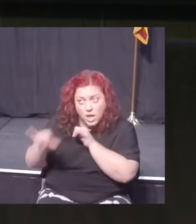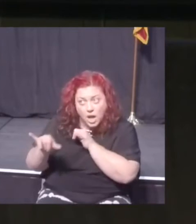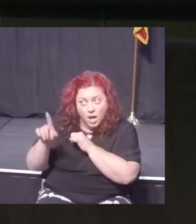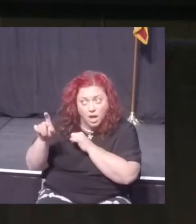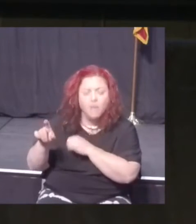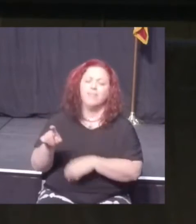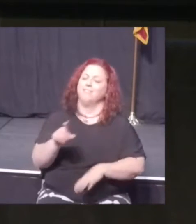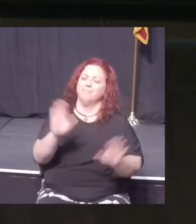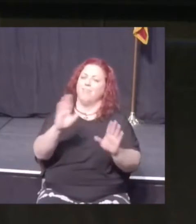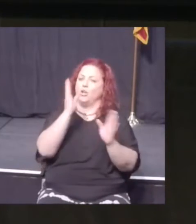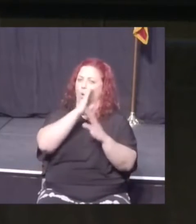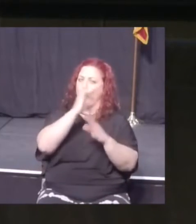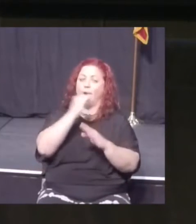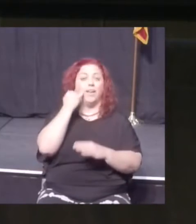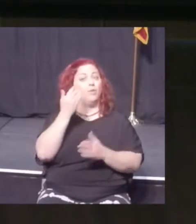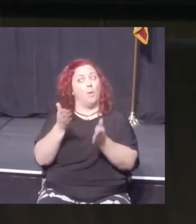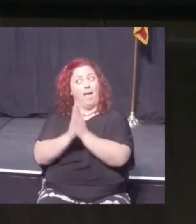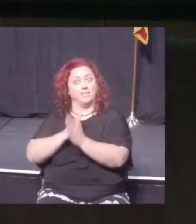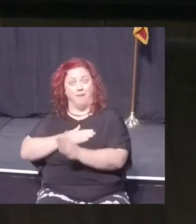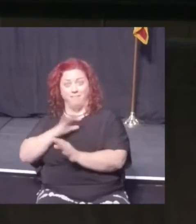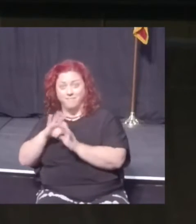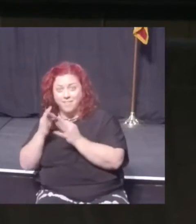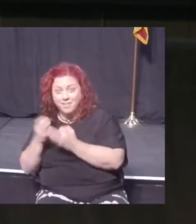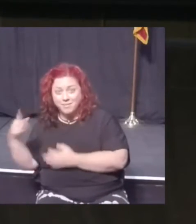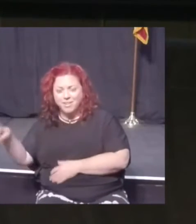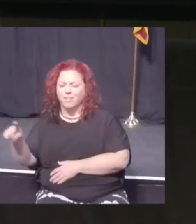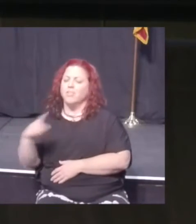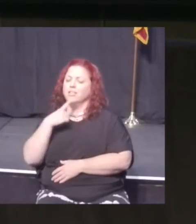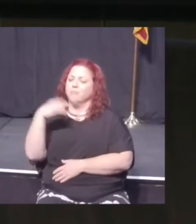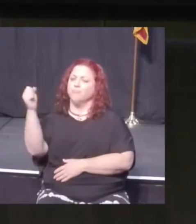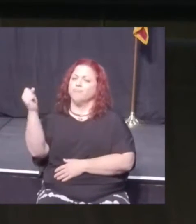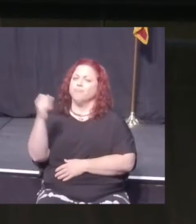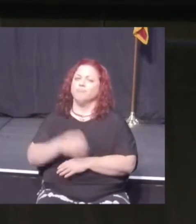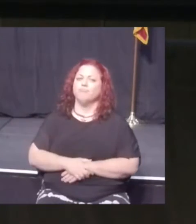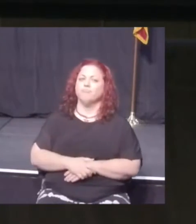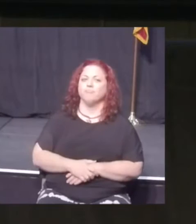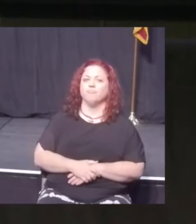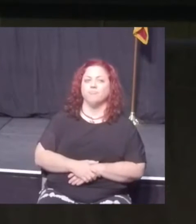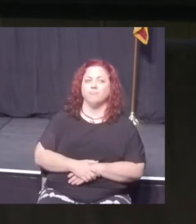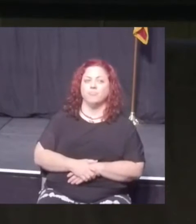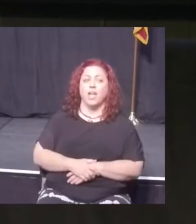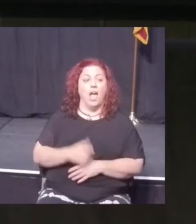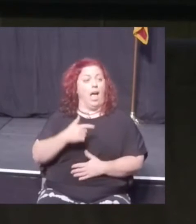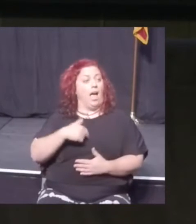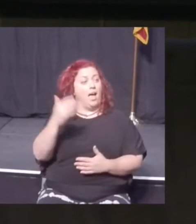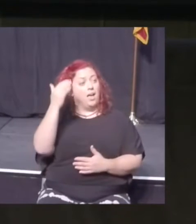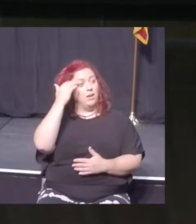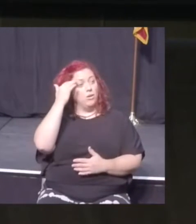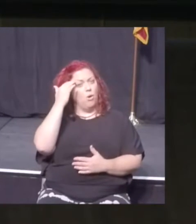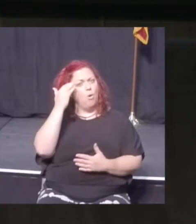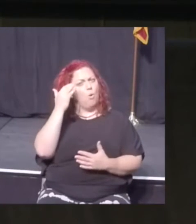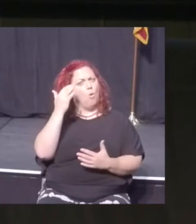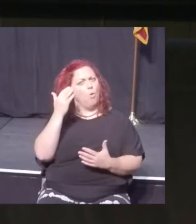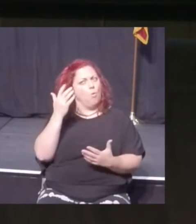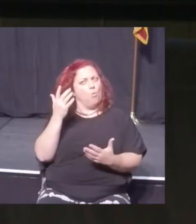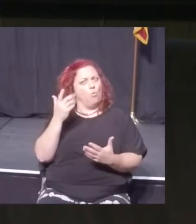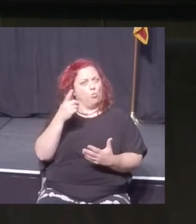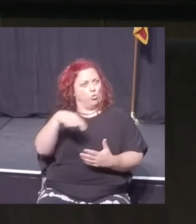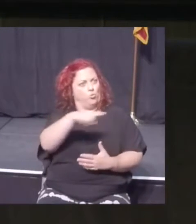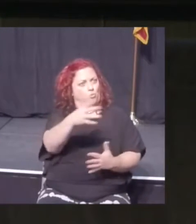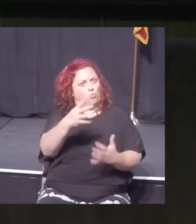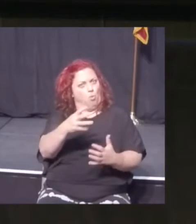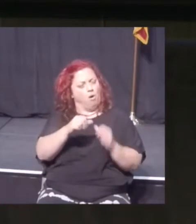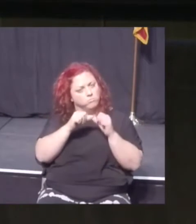Don't worry, if you ask my family, they will say yes. I know there's a desire for